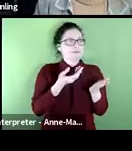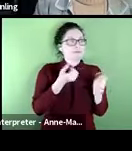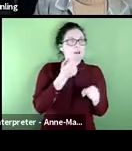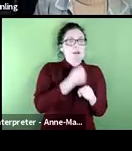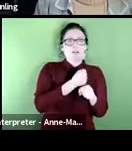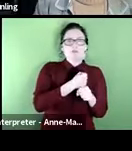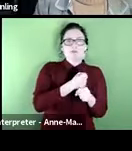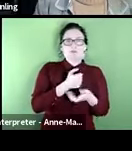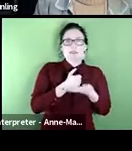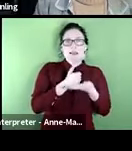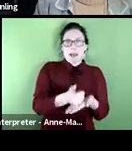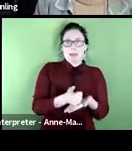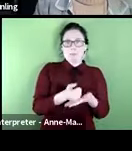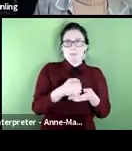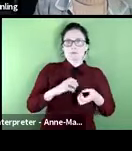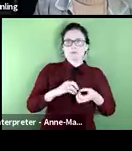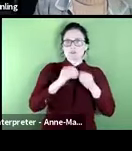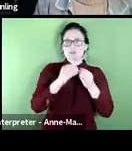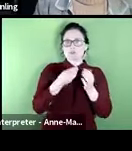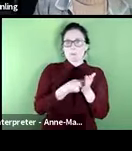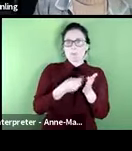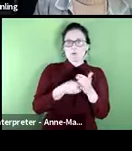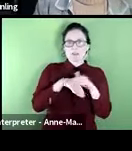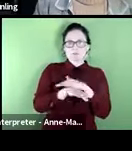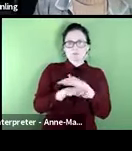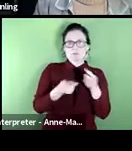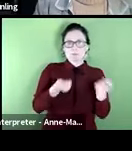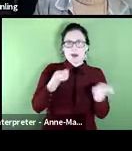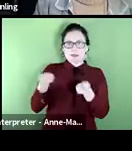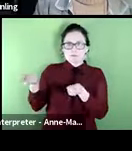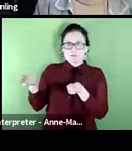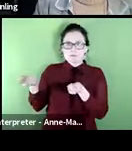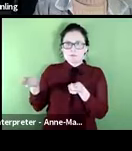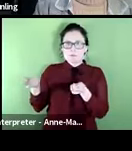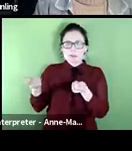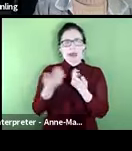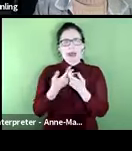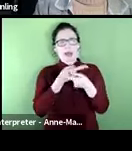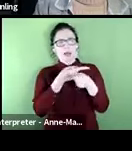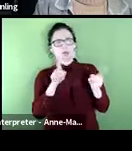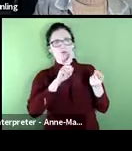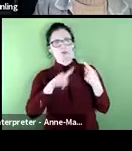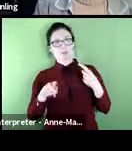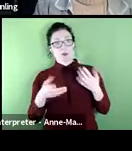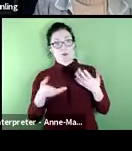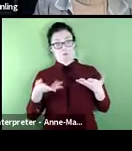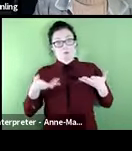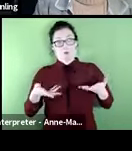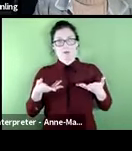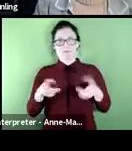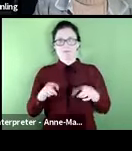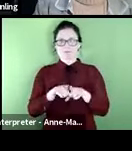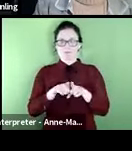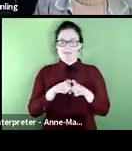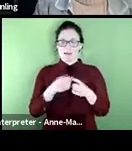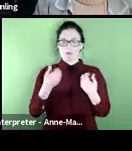continue. So how would you respond to the view that possibly we're at the top of a wave, top of a kind of wealthization boom, but